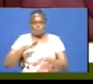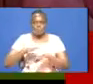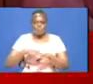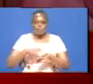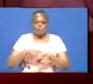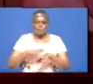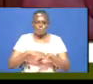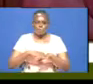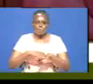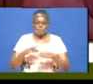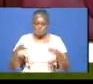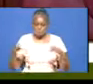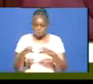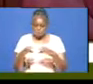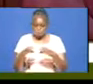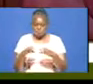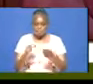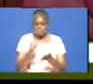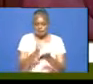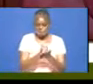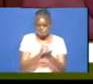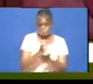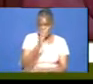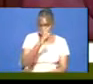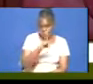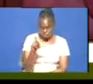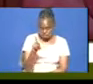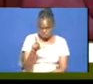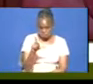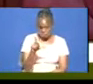Community Group Registration Bill